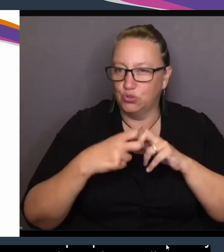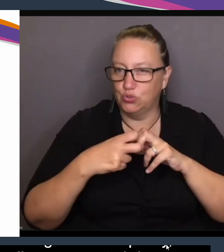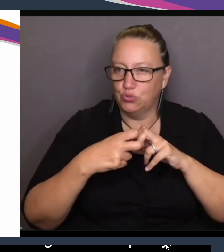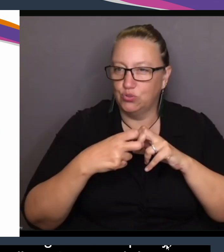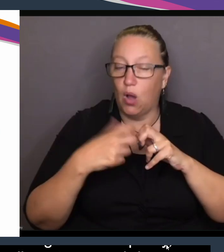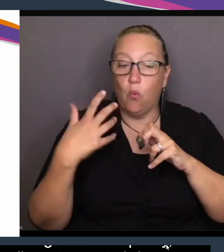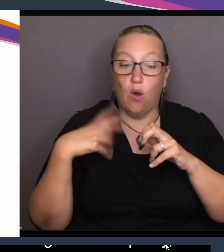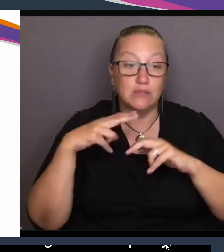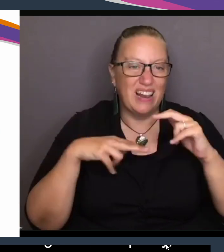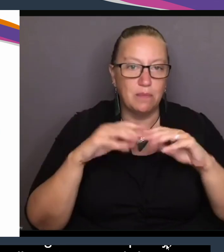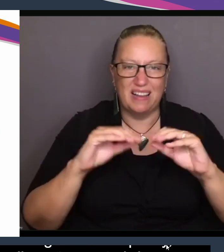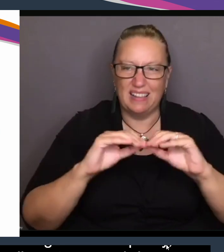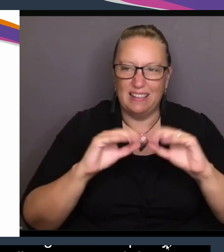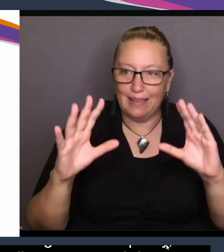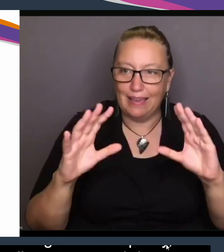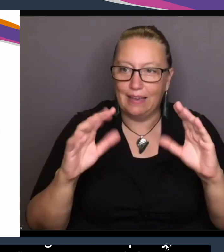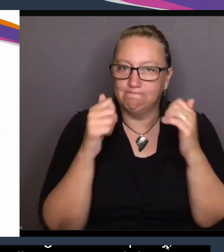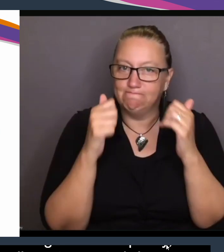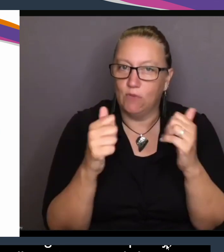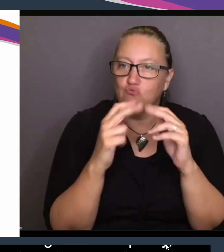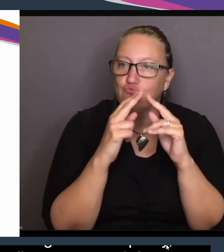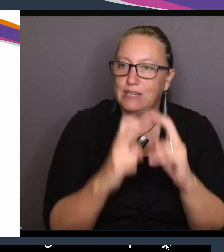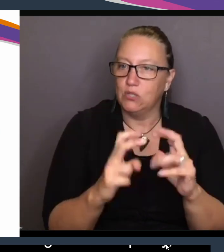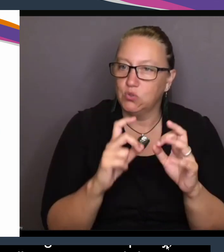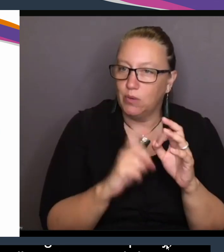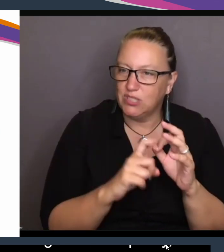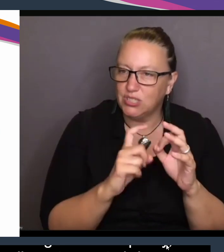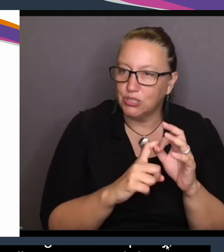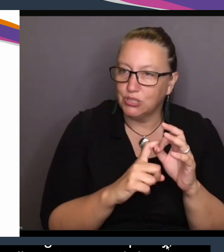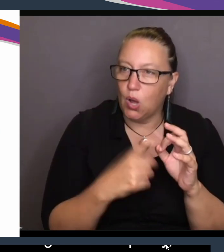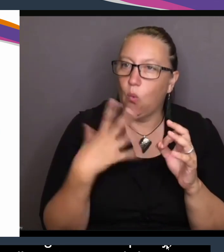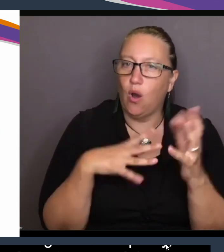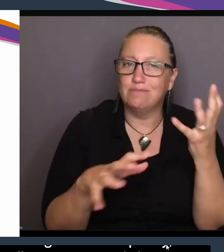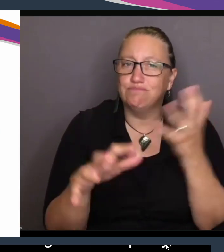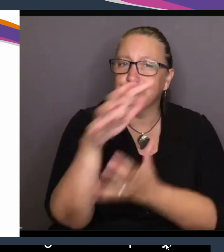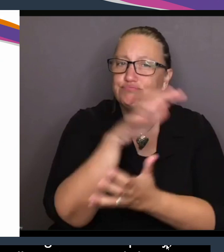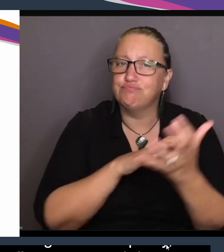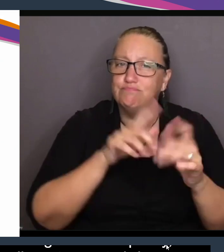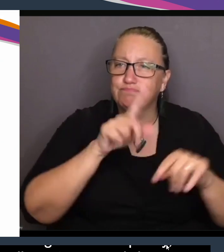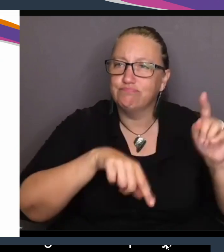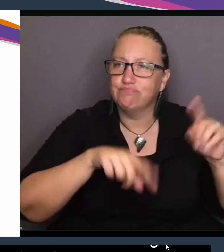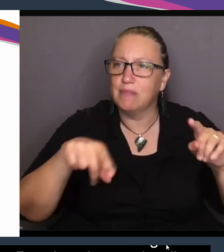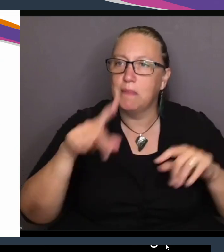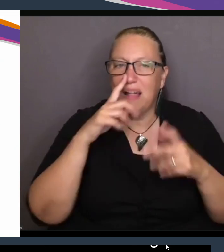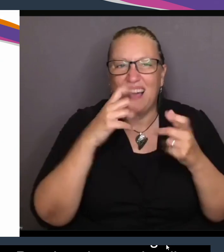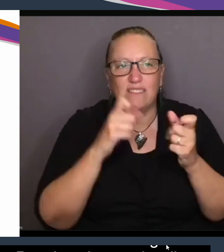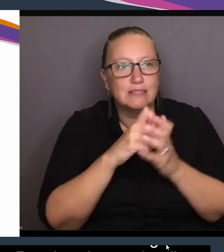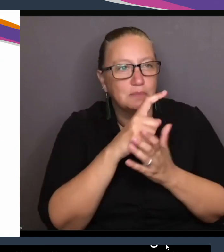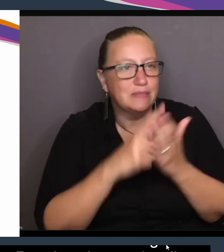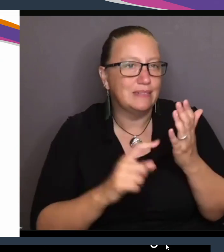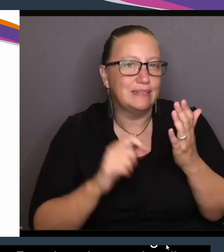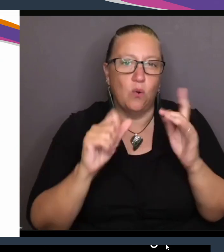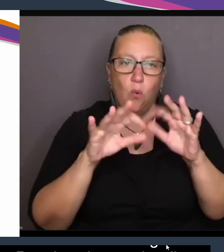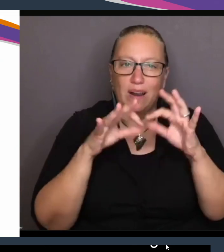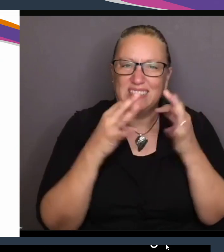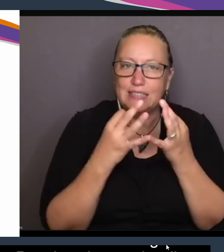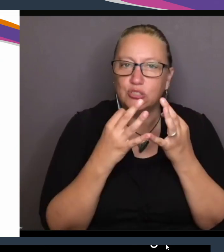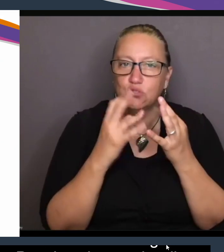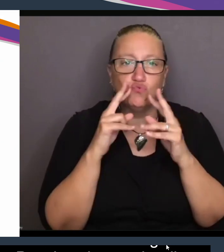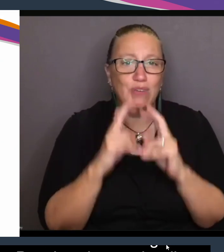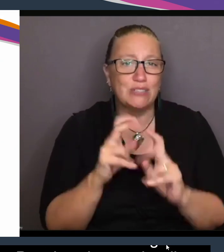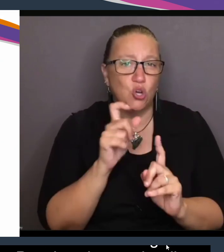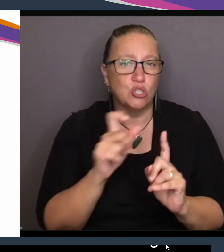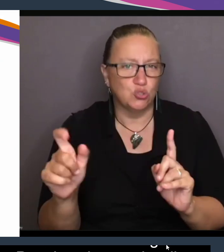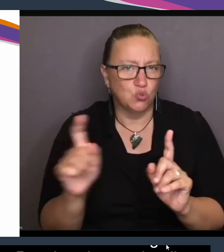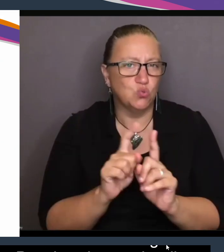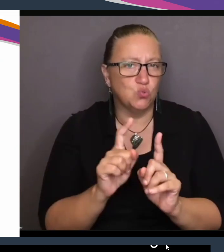question and include a diverse mix of people, including people with disability, organisations and researchers. So what does this mean